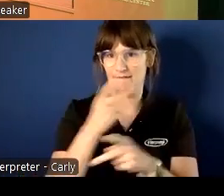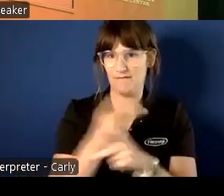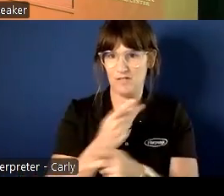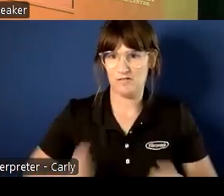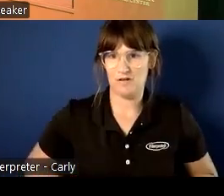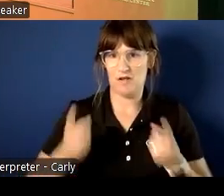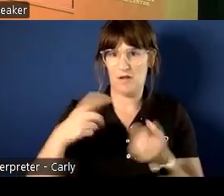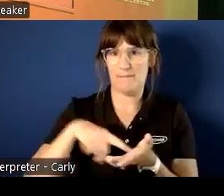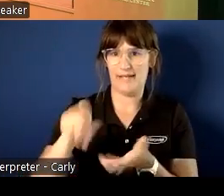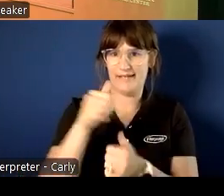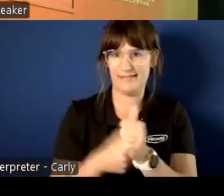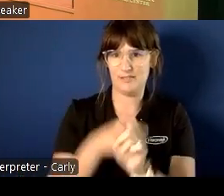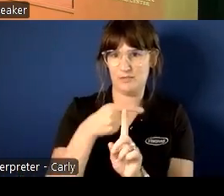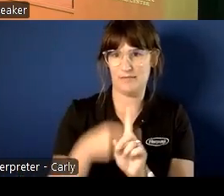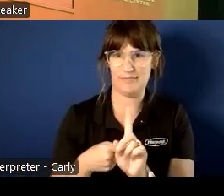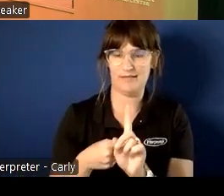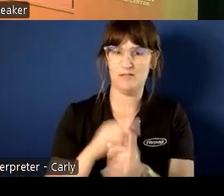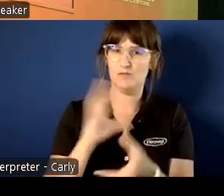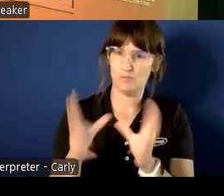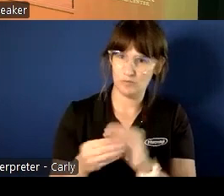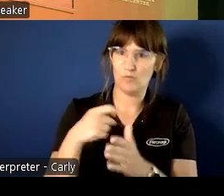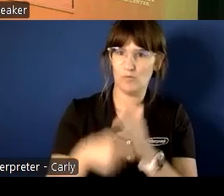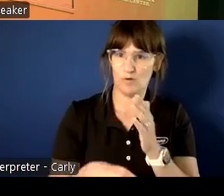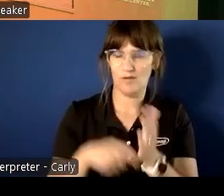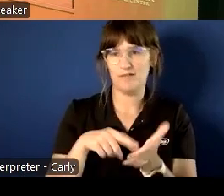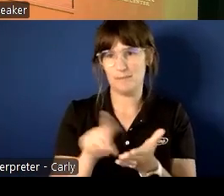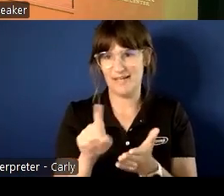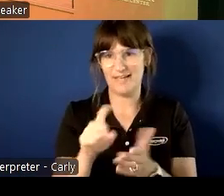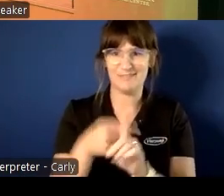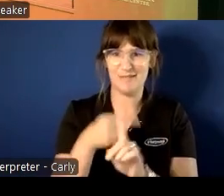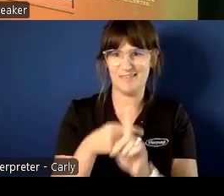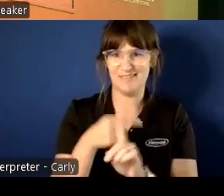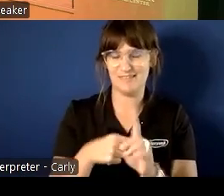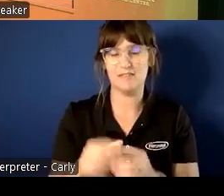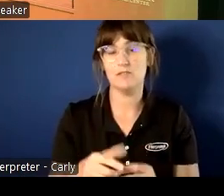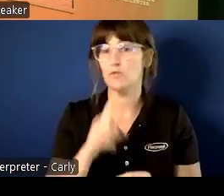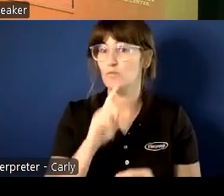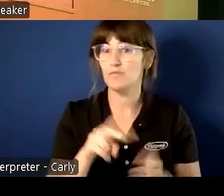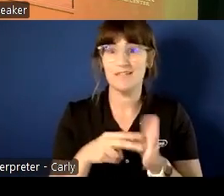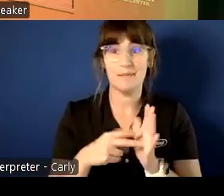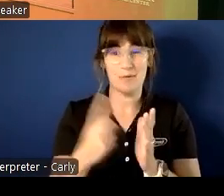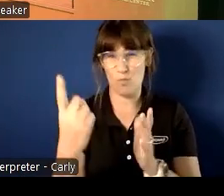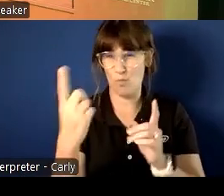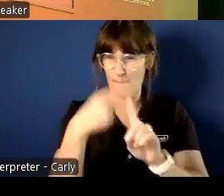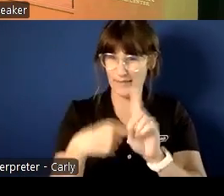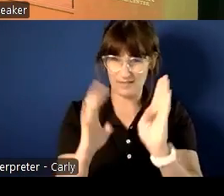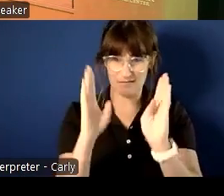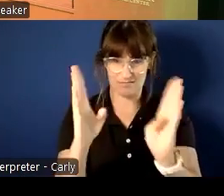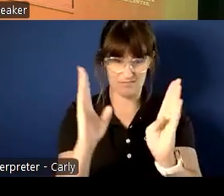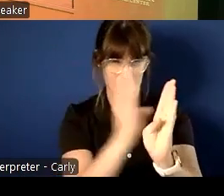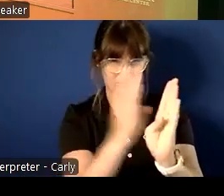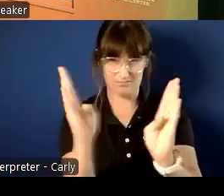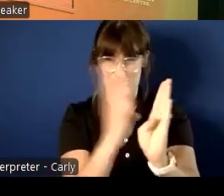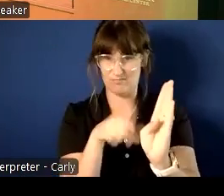insurance measurement of total cost of care and utilization. So at any given month that the patient was enrolled in health